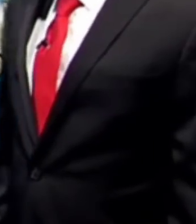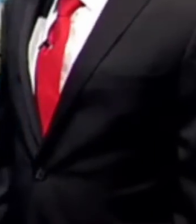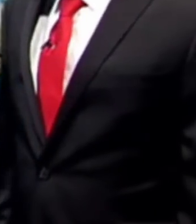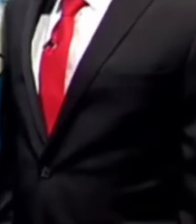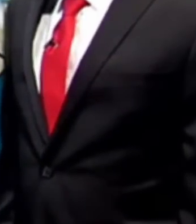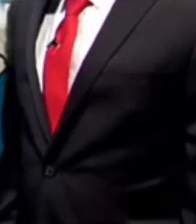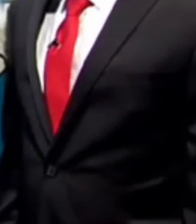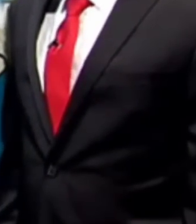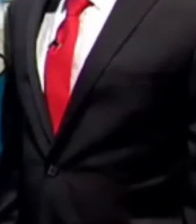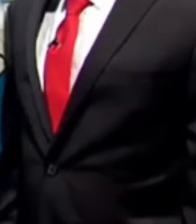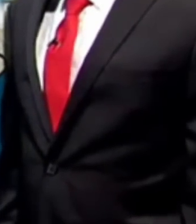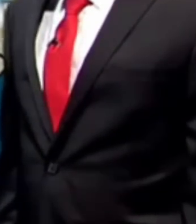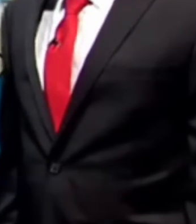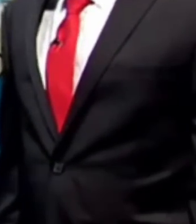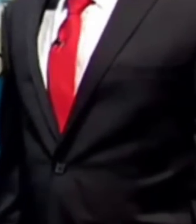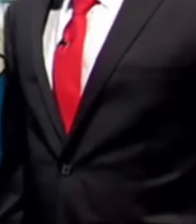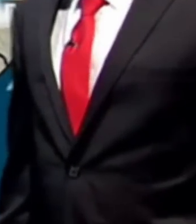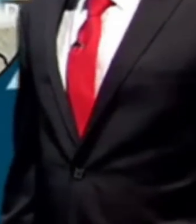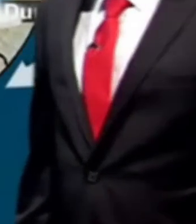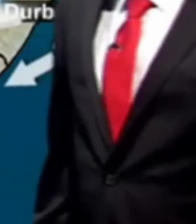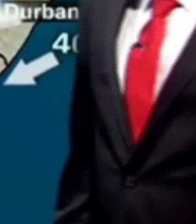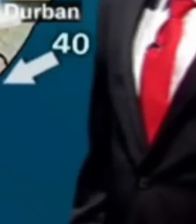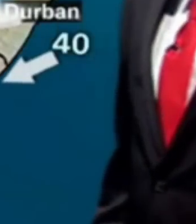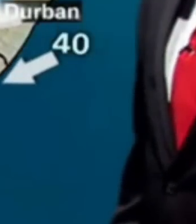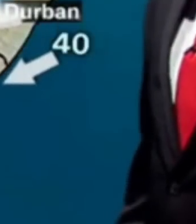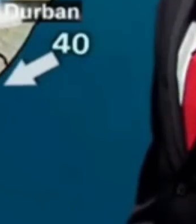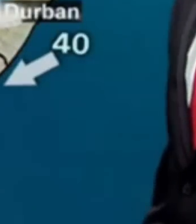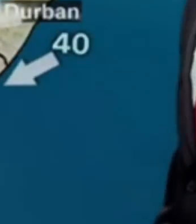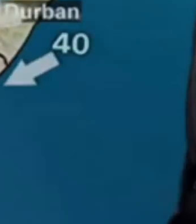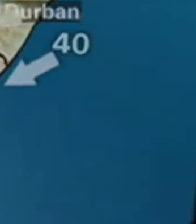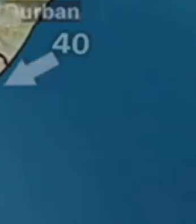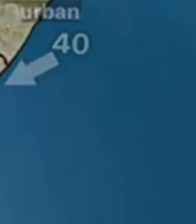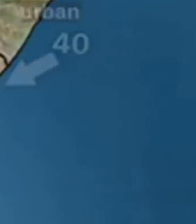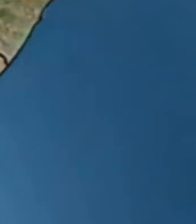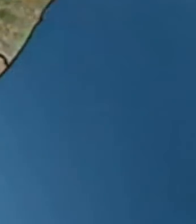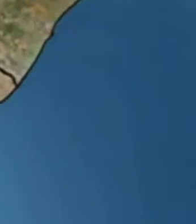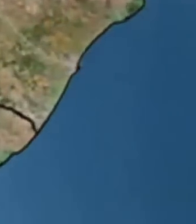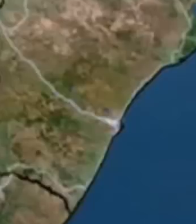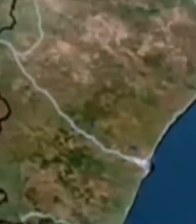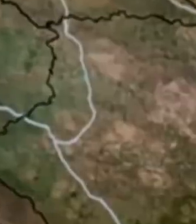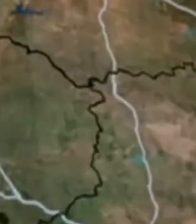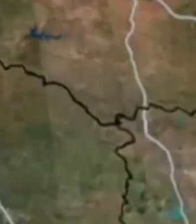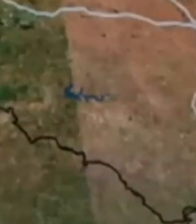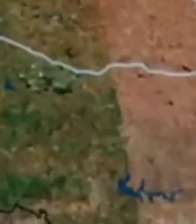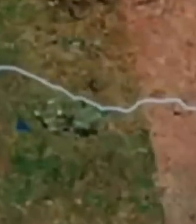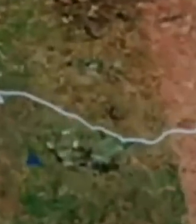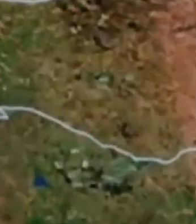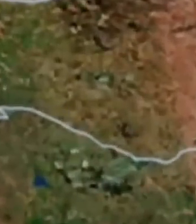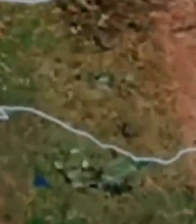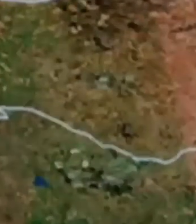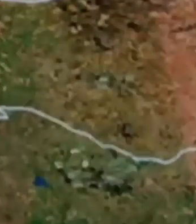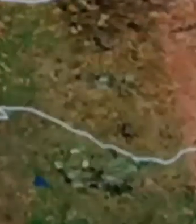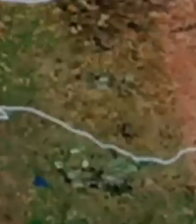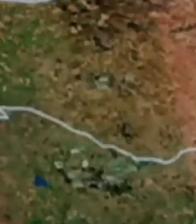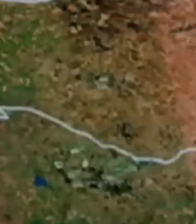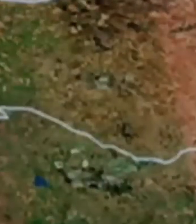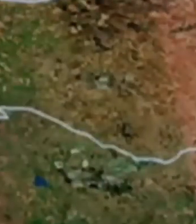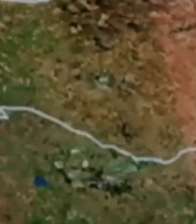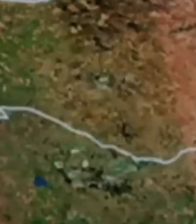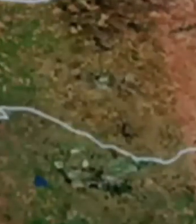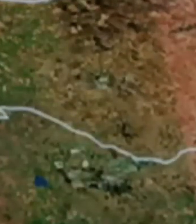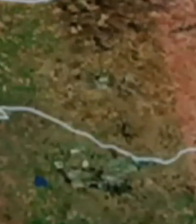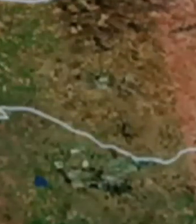dilo tša boso ba re a re tlhokomele re ka ba le phišo e ntšhi ka dikarolong tšeo ka gona re se tlhole mele go se nyakege ka dikarolong tšeo ga re ya go dikgara tša temperature re thoma gabotse ka province ya